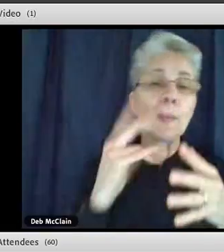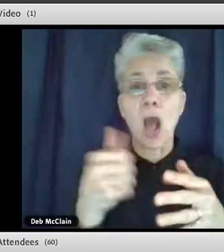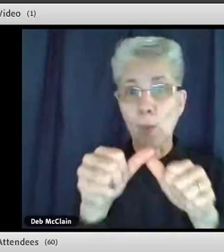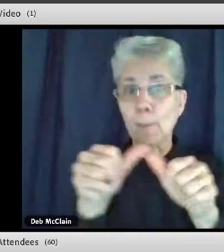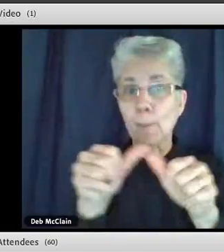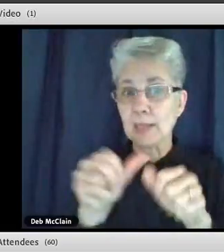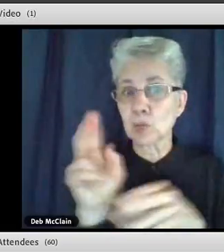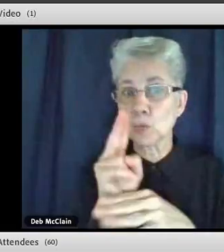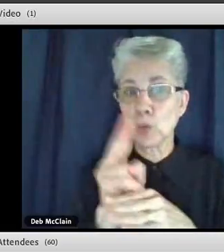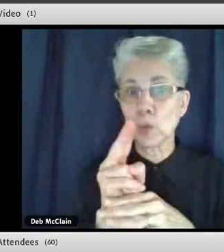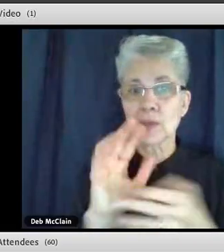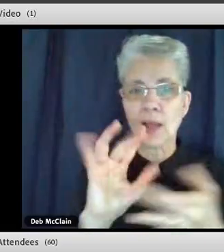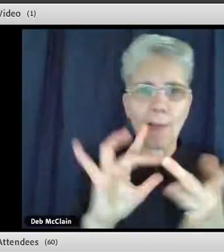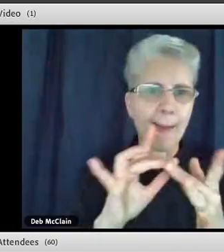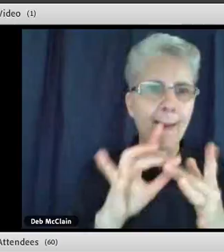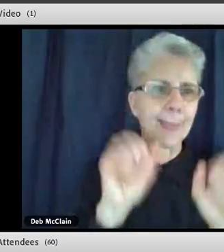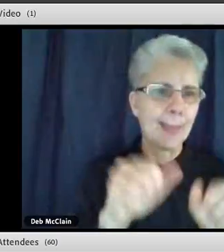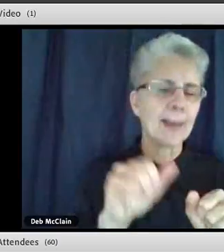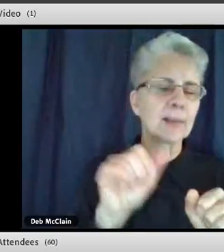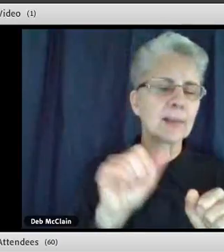digital libraries. So,